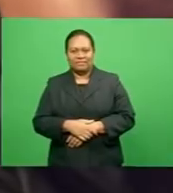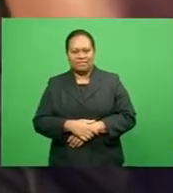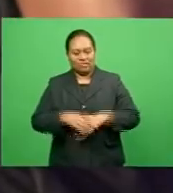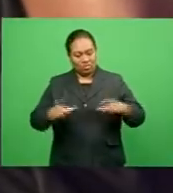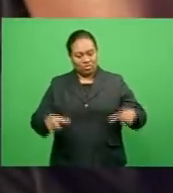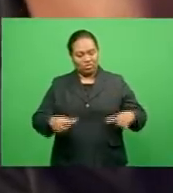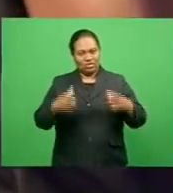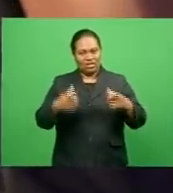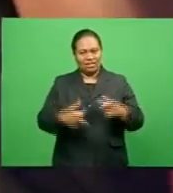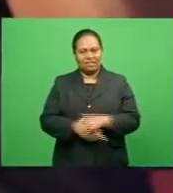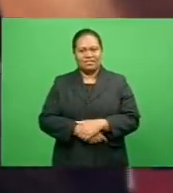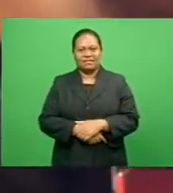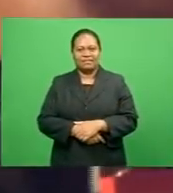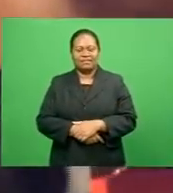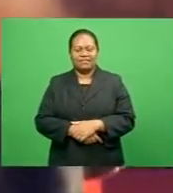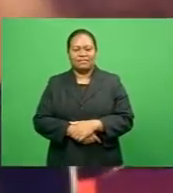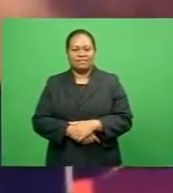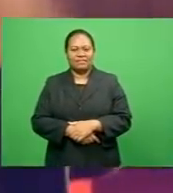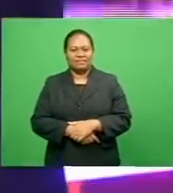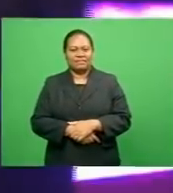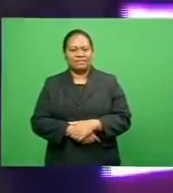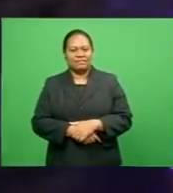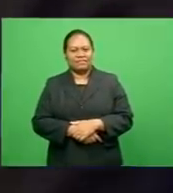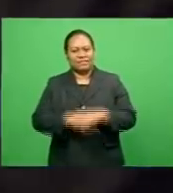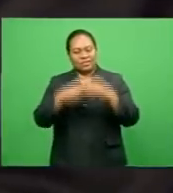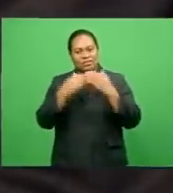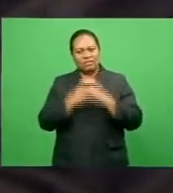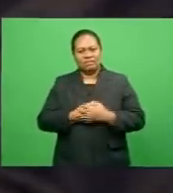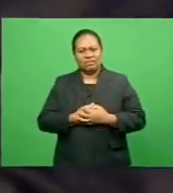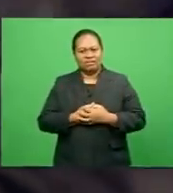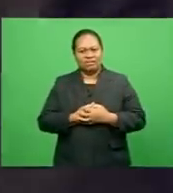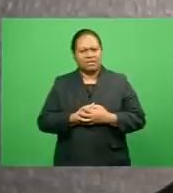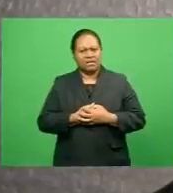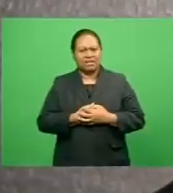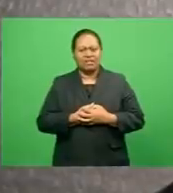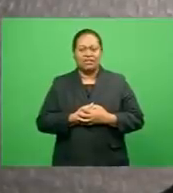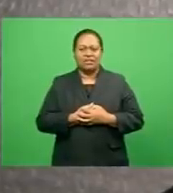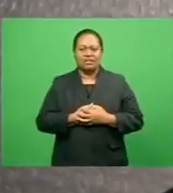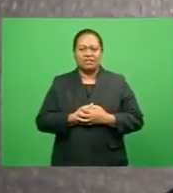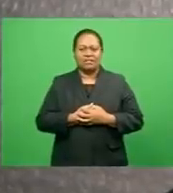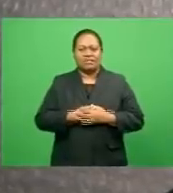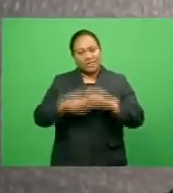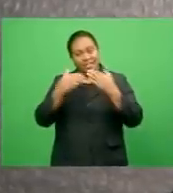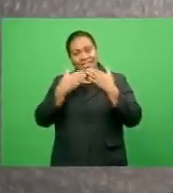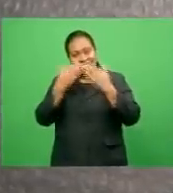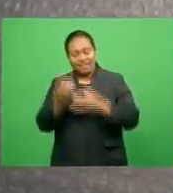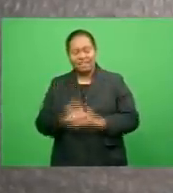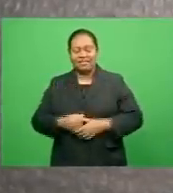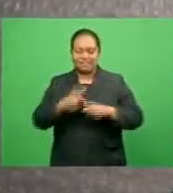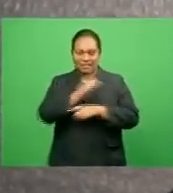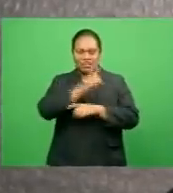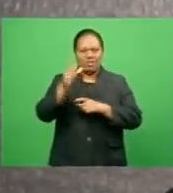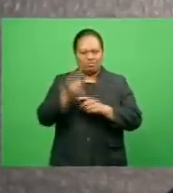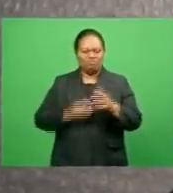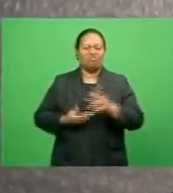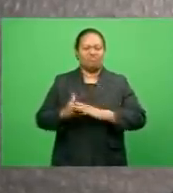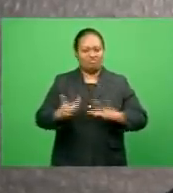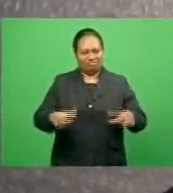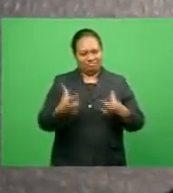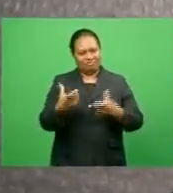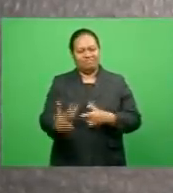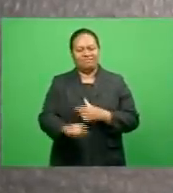up the Lord that I come through a lot of challenge,